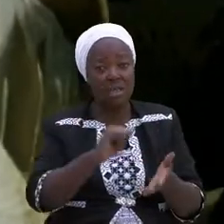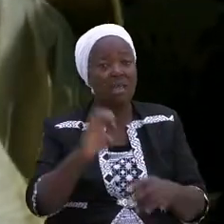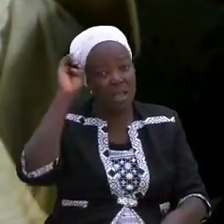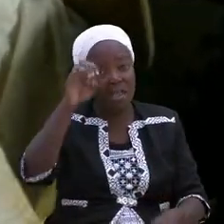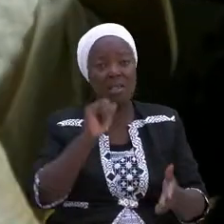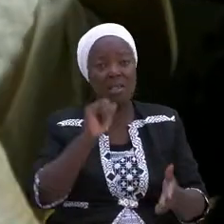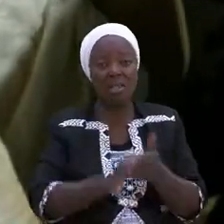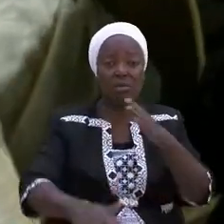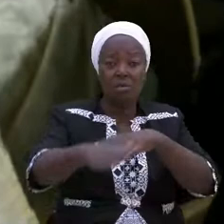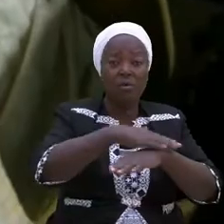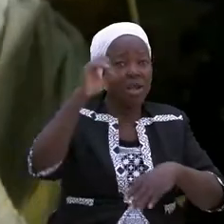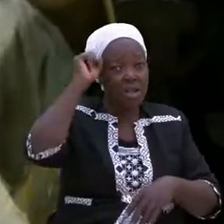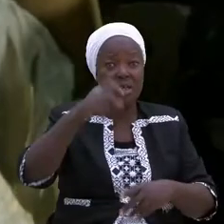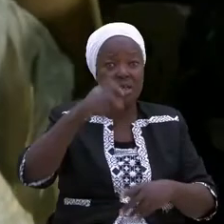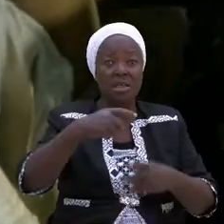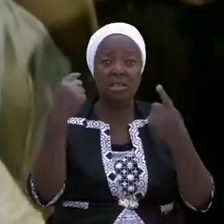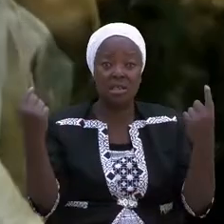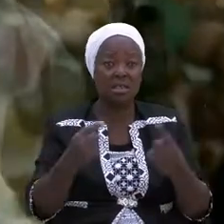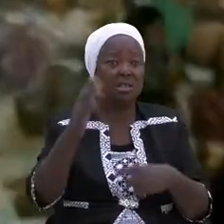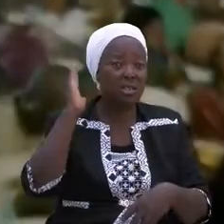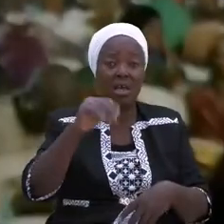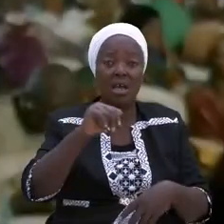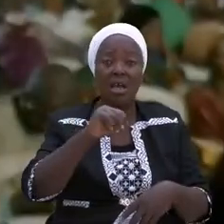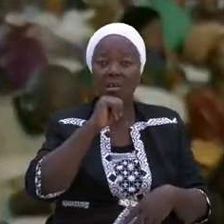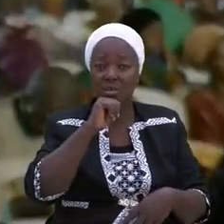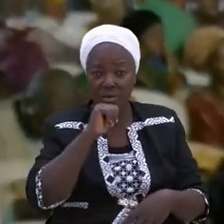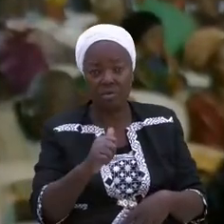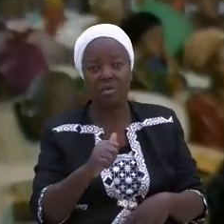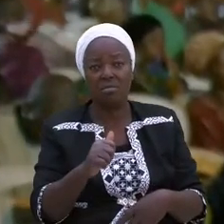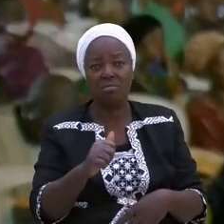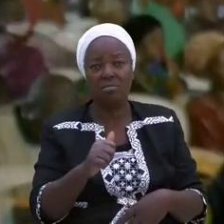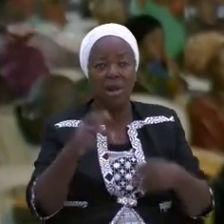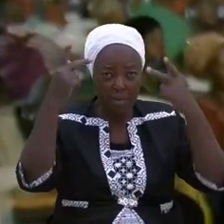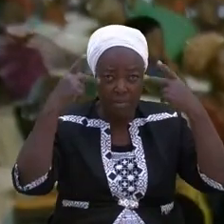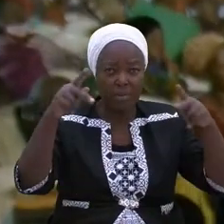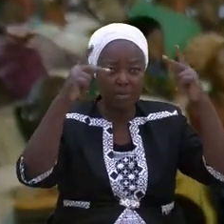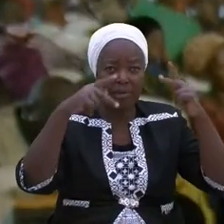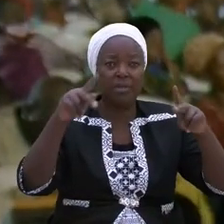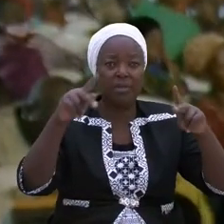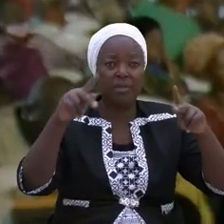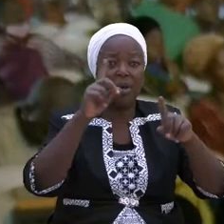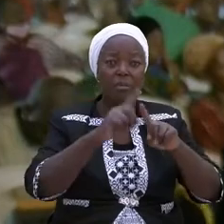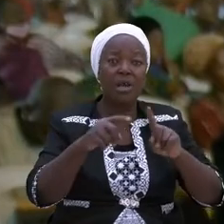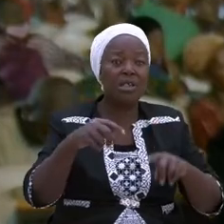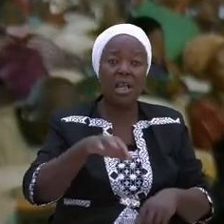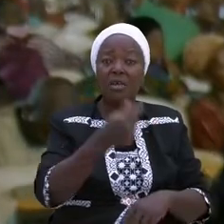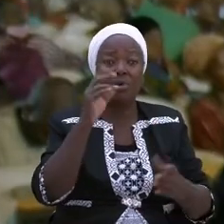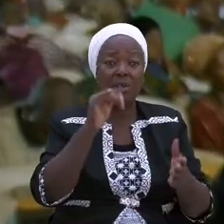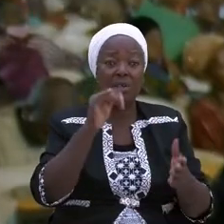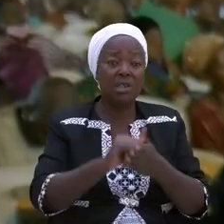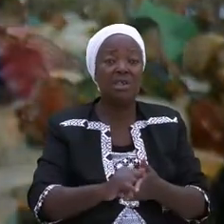sin shall not prosper. But whoso confesseth and forsaketh